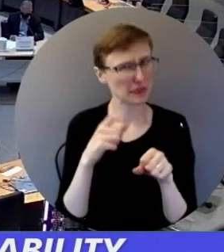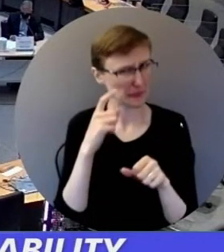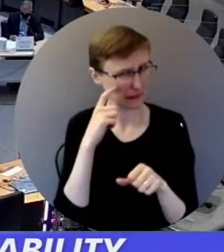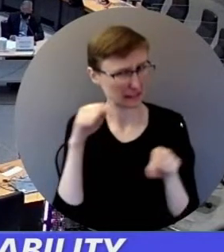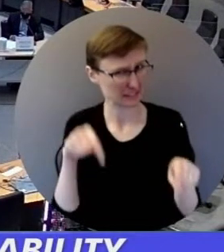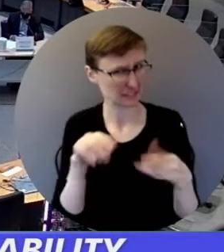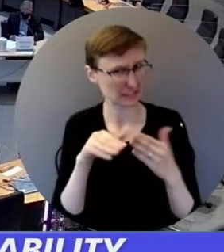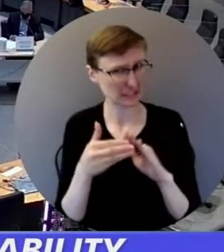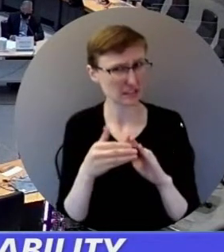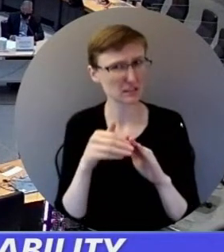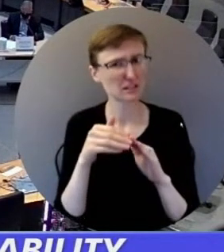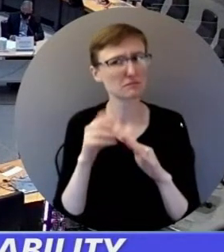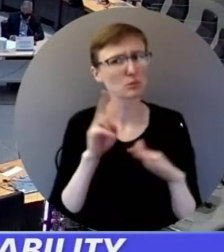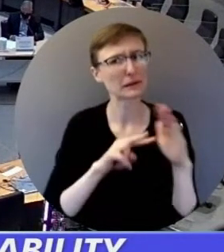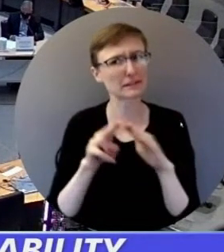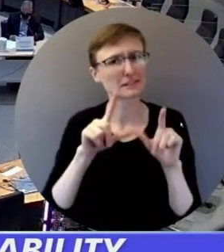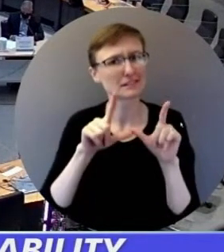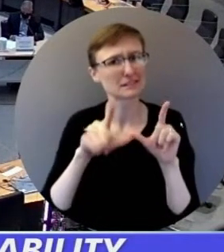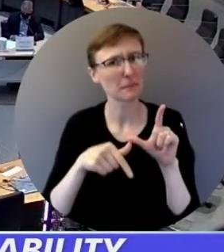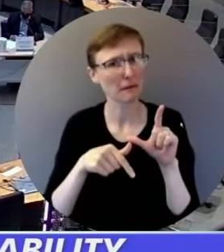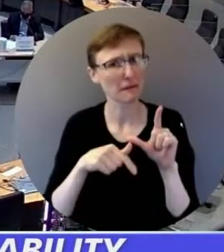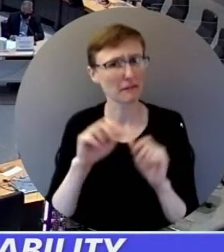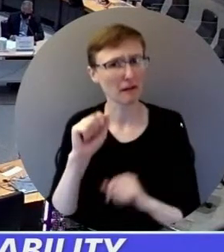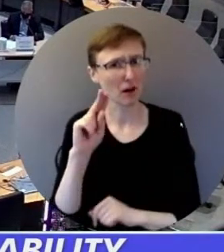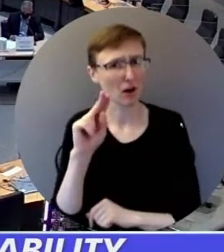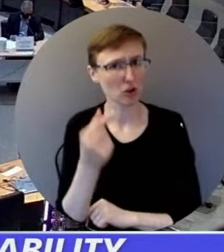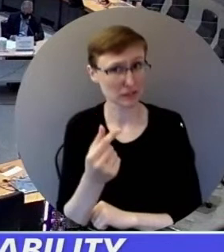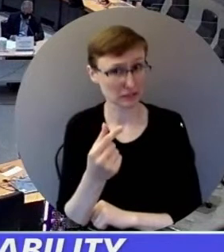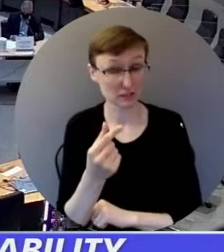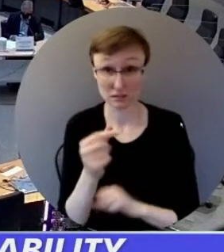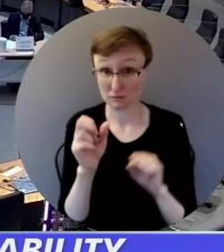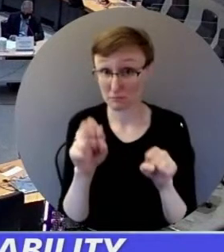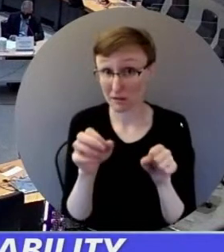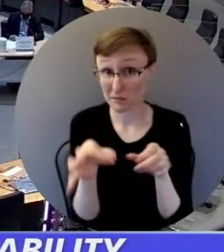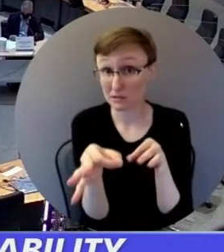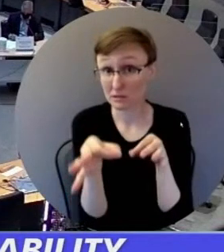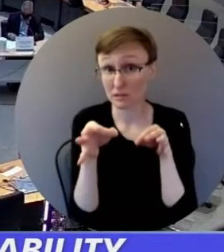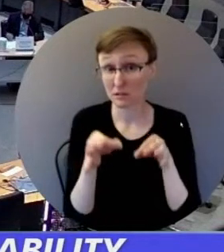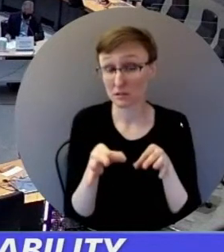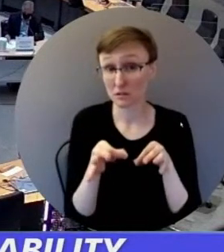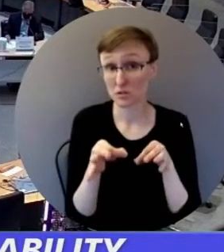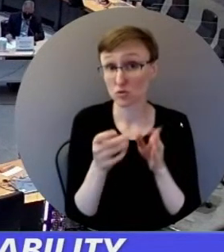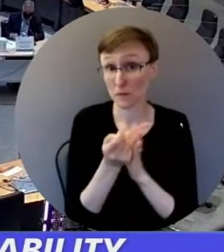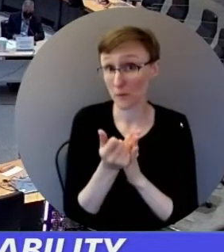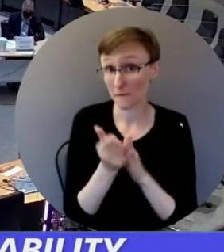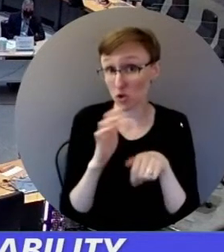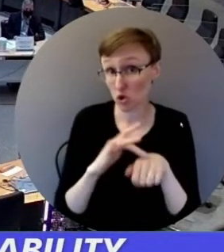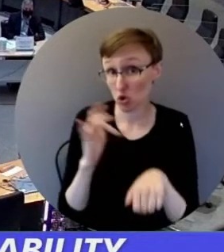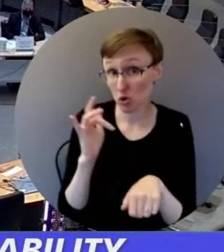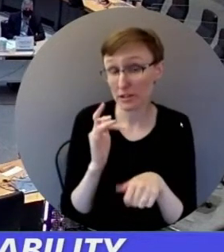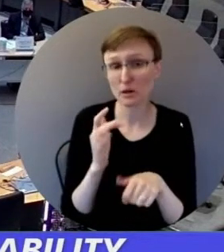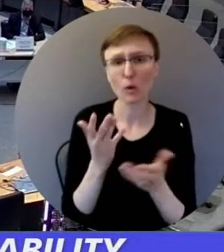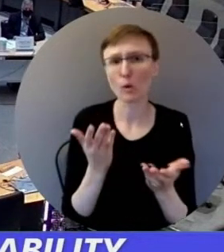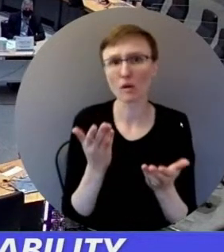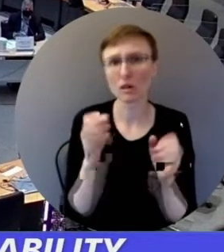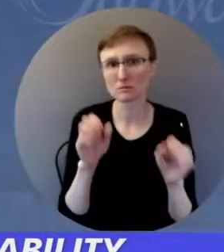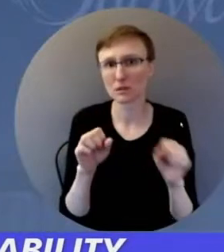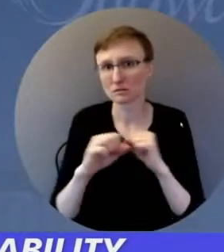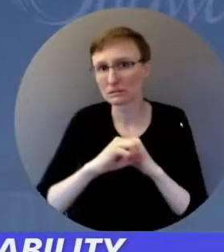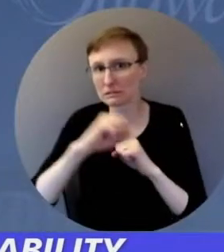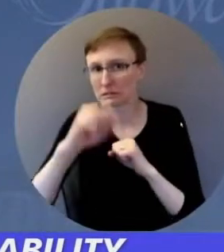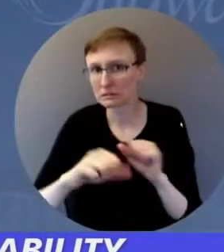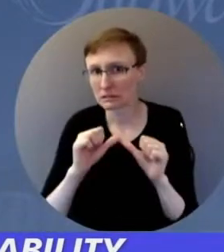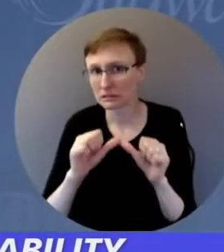there. Is it something that's being considered and removing it early, or we could even possibly see an extension to the bylaw? I'll